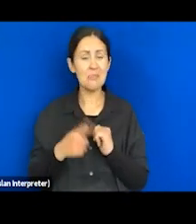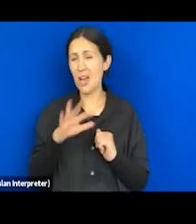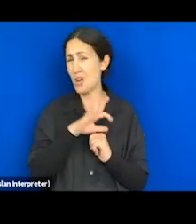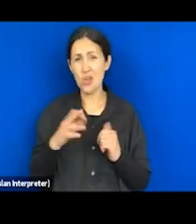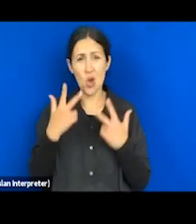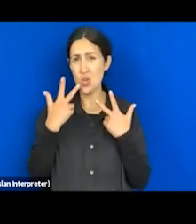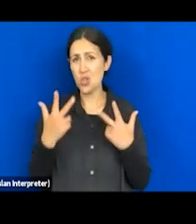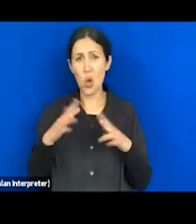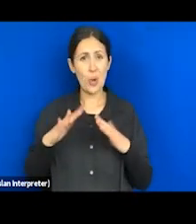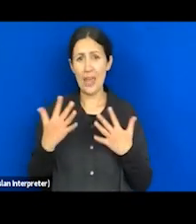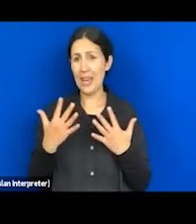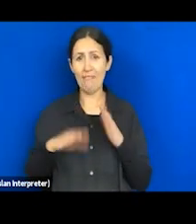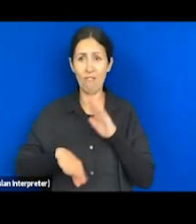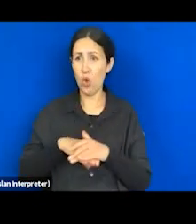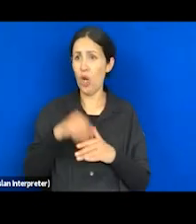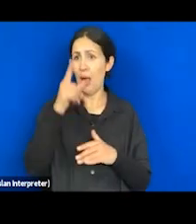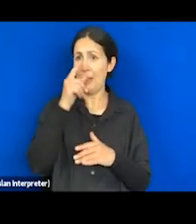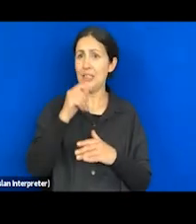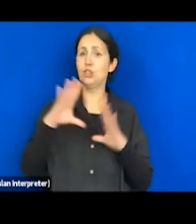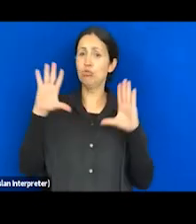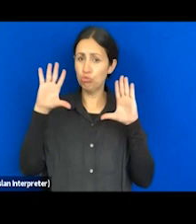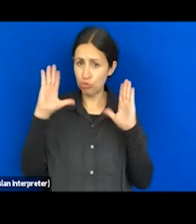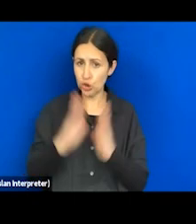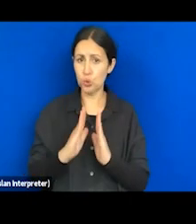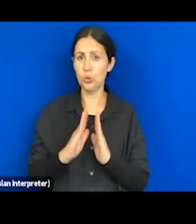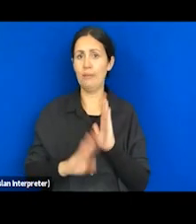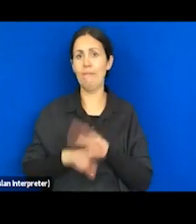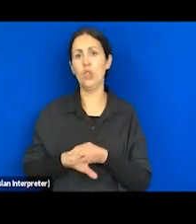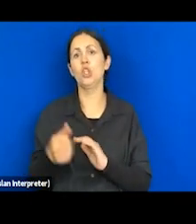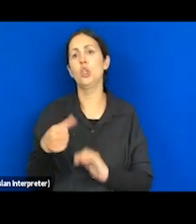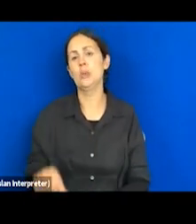any ability to reduce overall use.